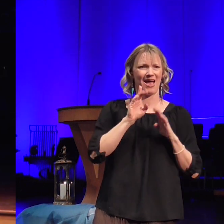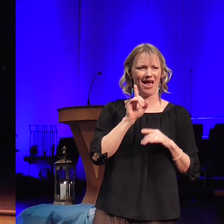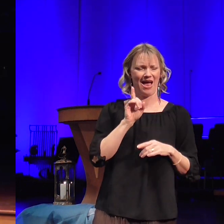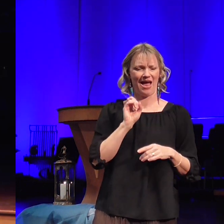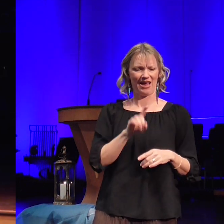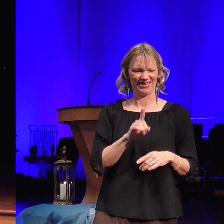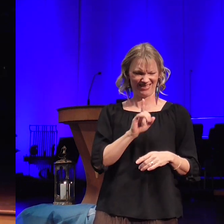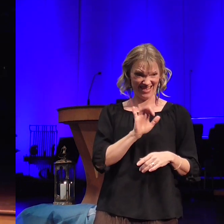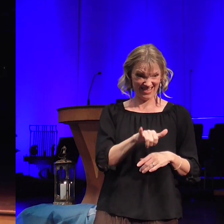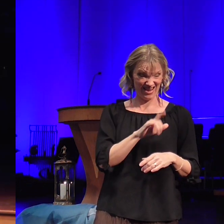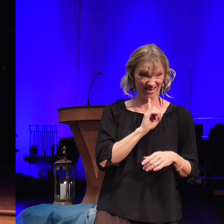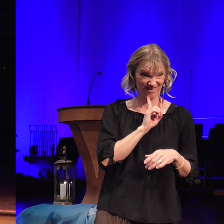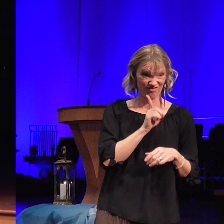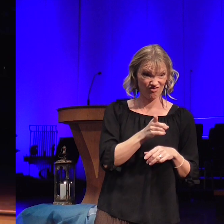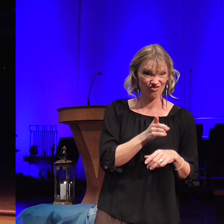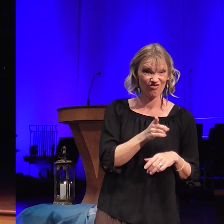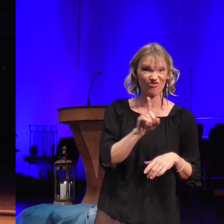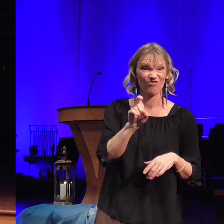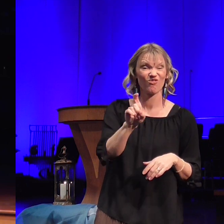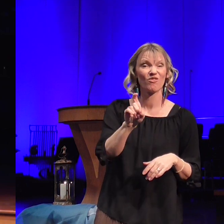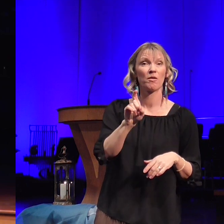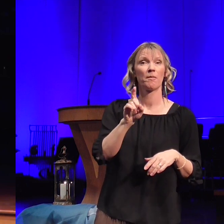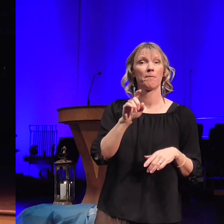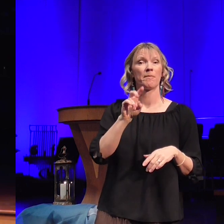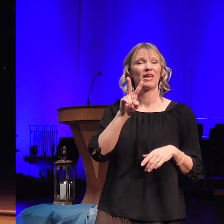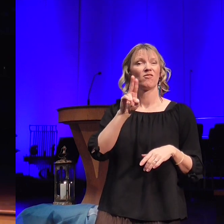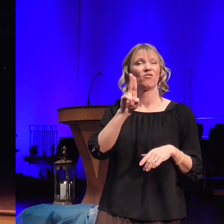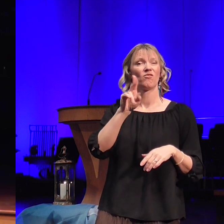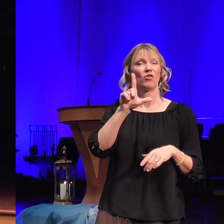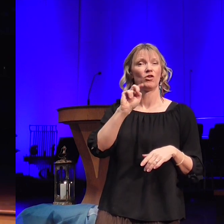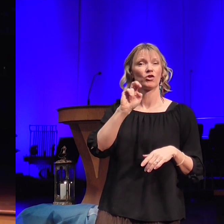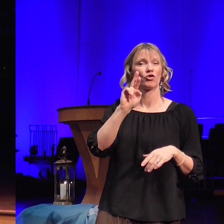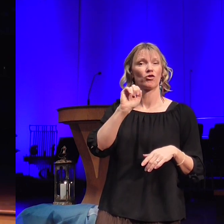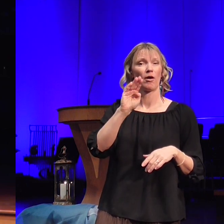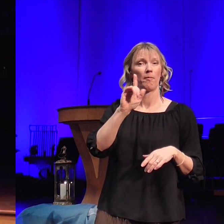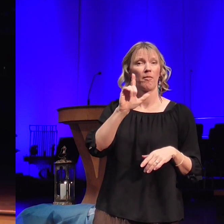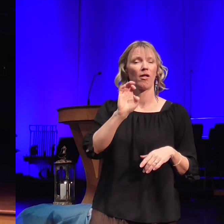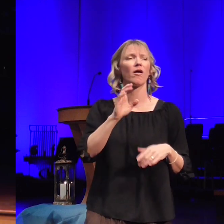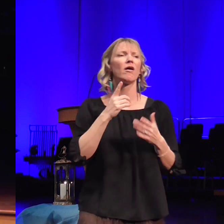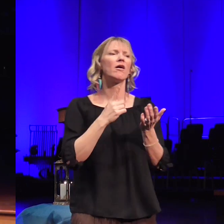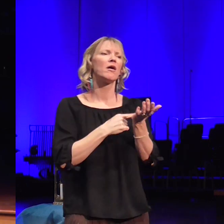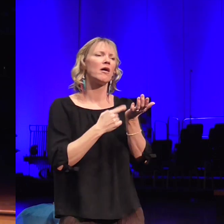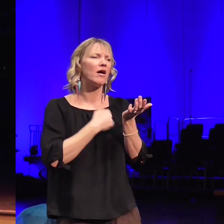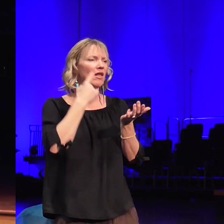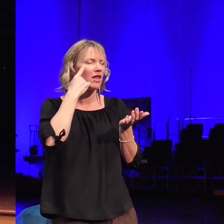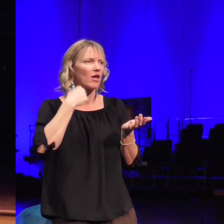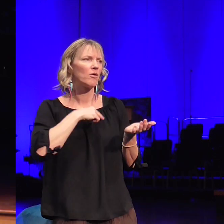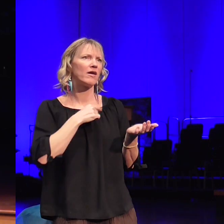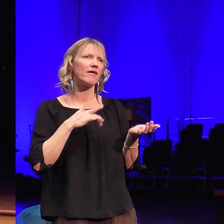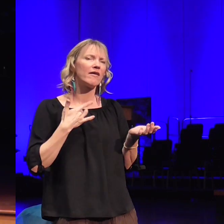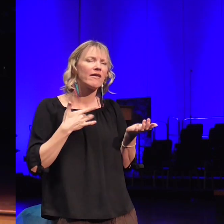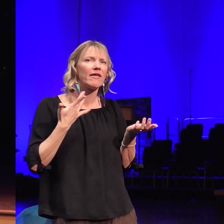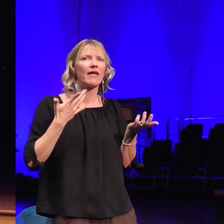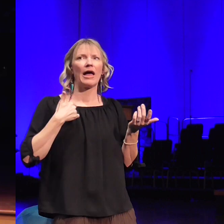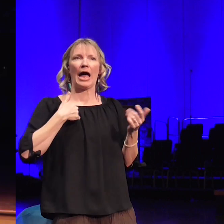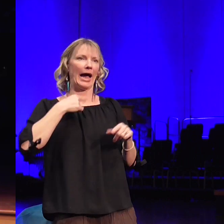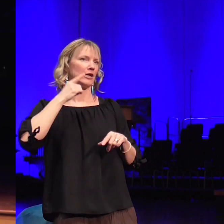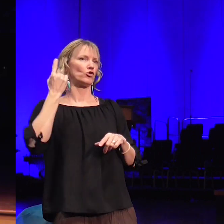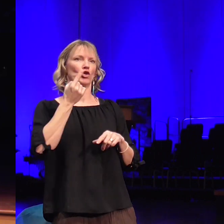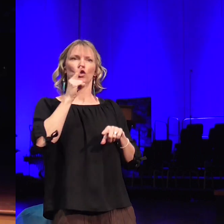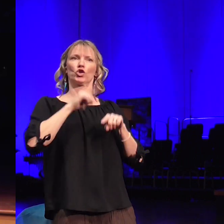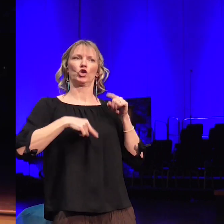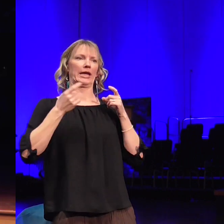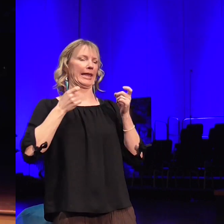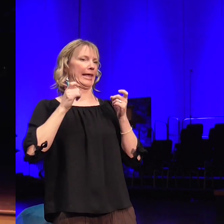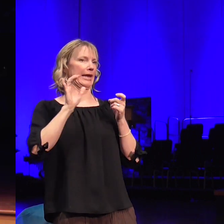really true, and to be vulnerable Right. in this moment. And sometimes we feel, and I hear people say, I just couldn't handle that. If I